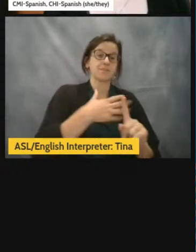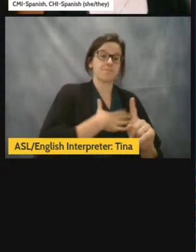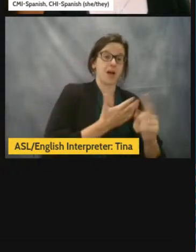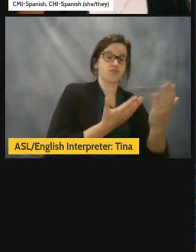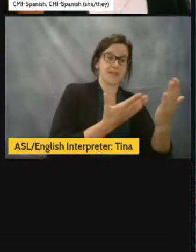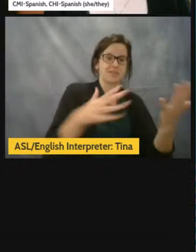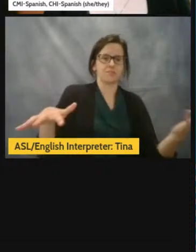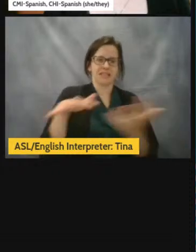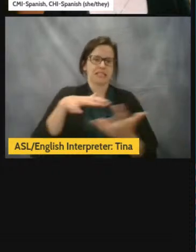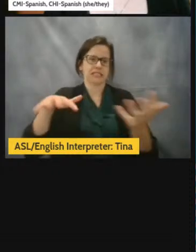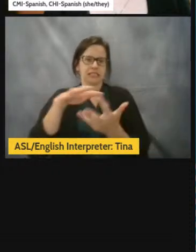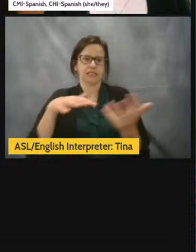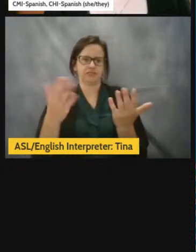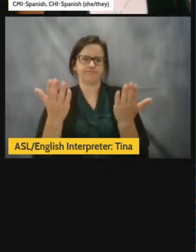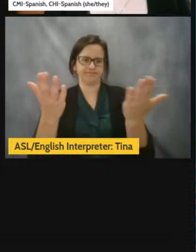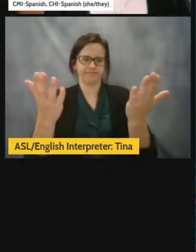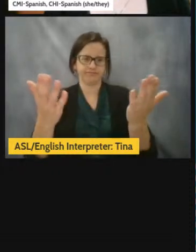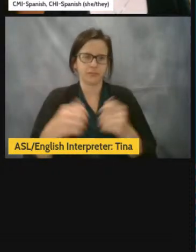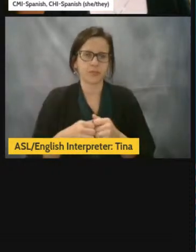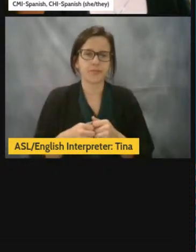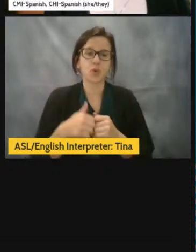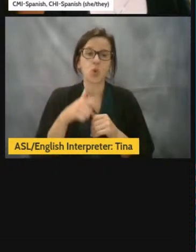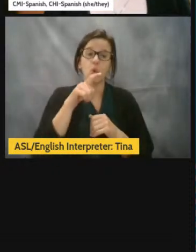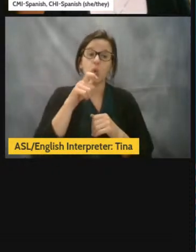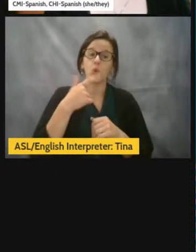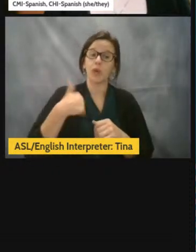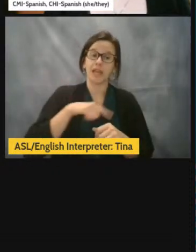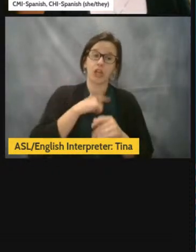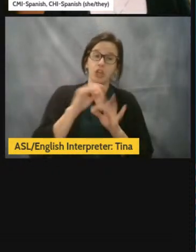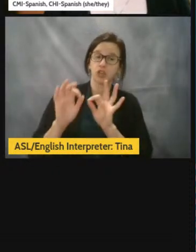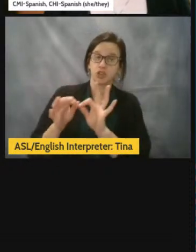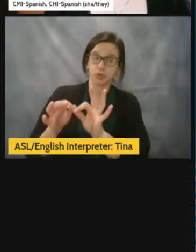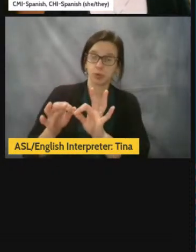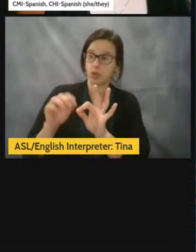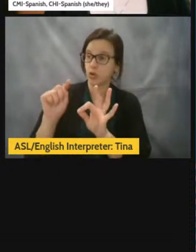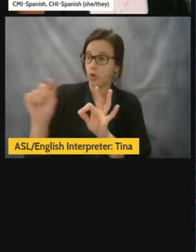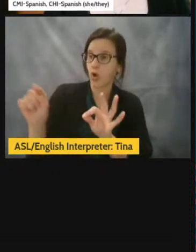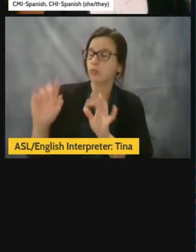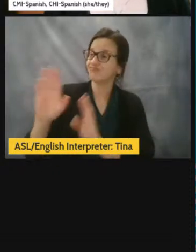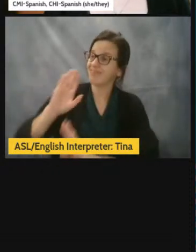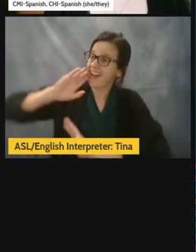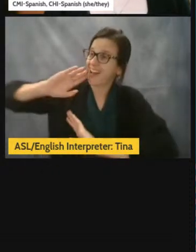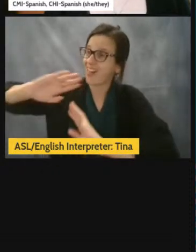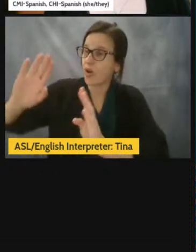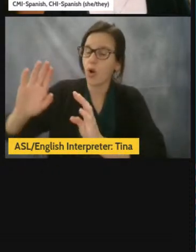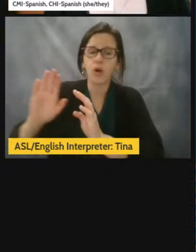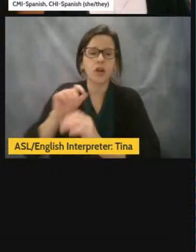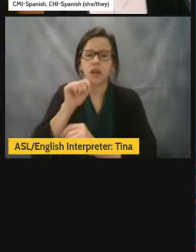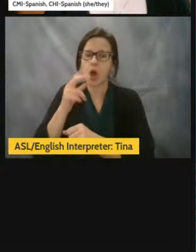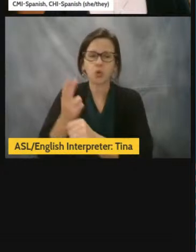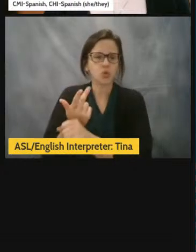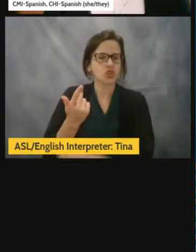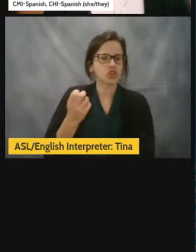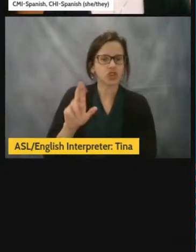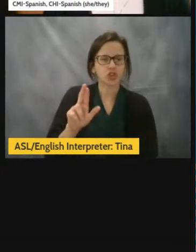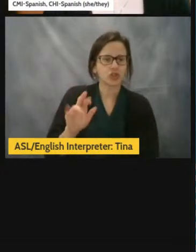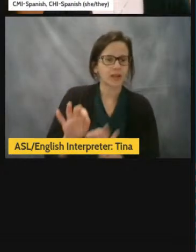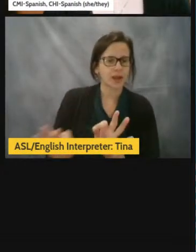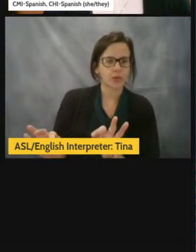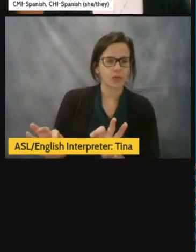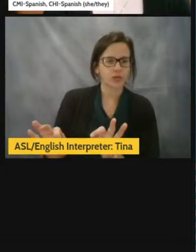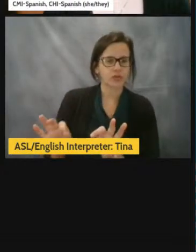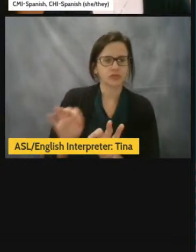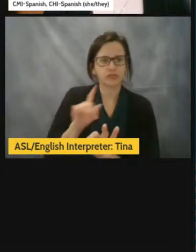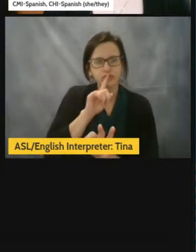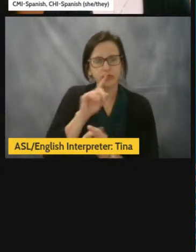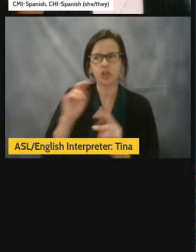people we interpret for with non-gendered language is a great place to start. It doesn't even mean you have to use